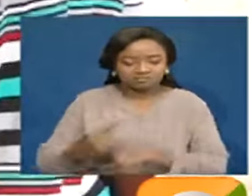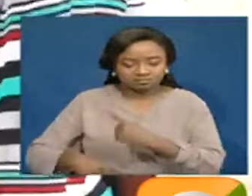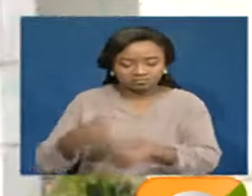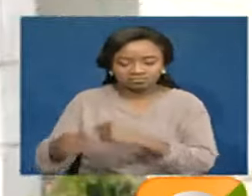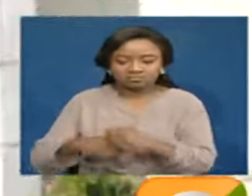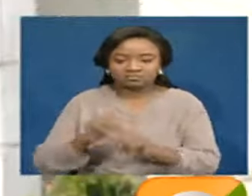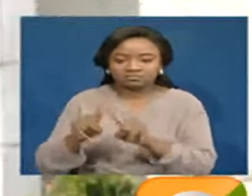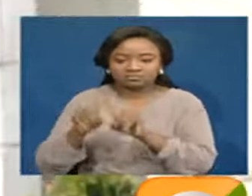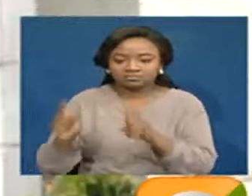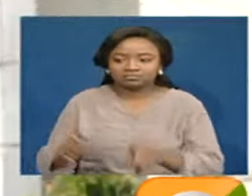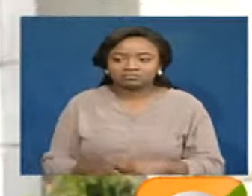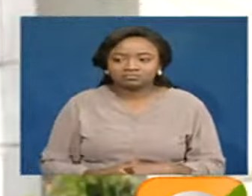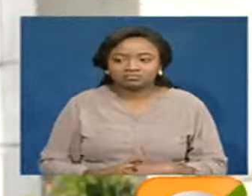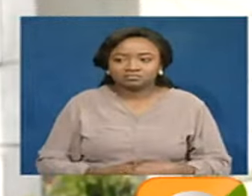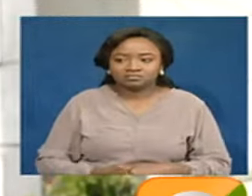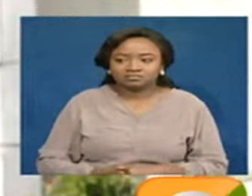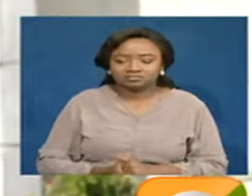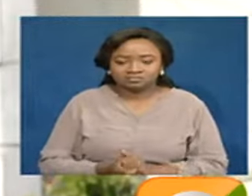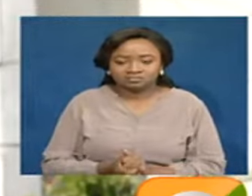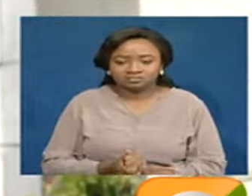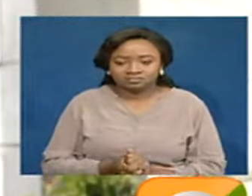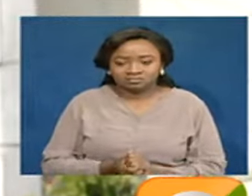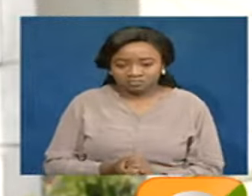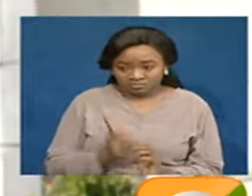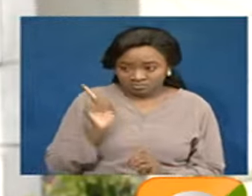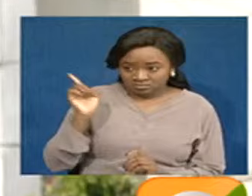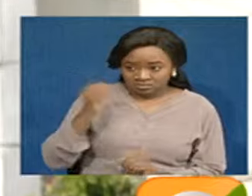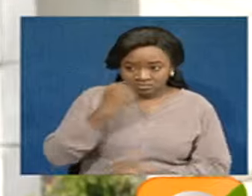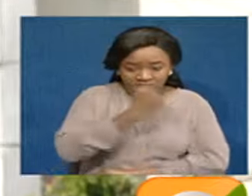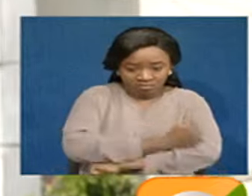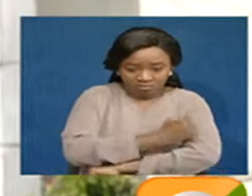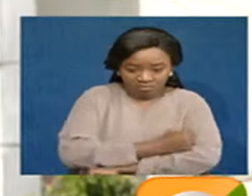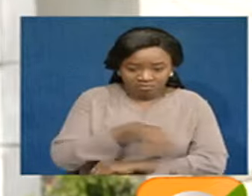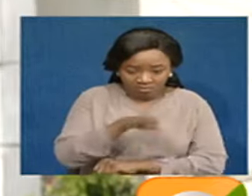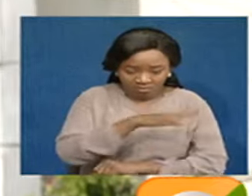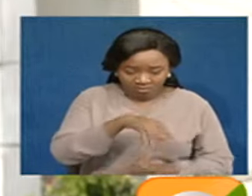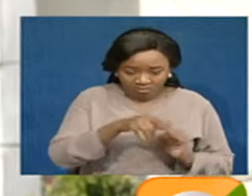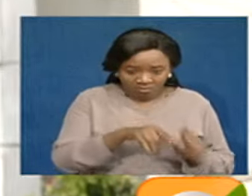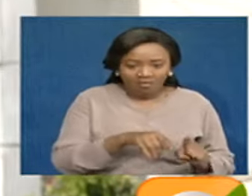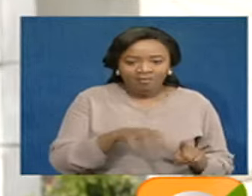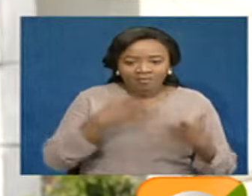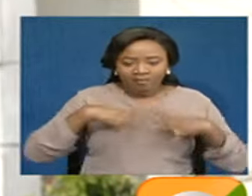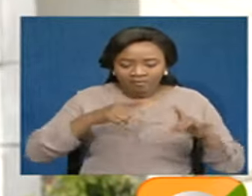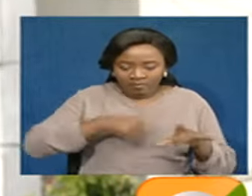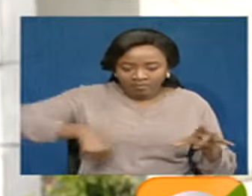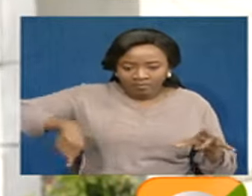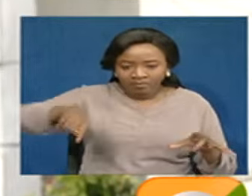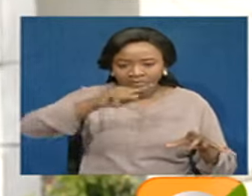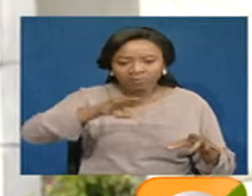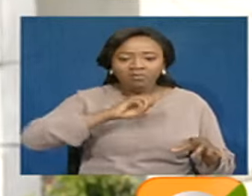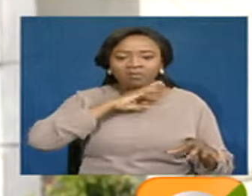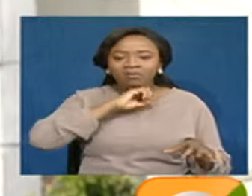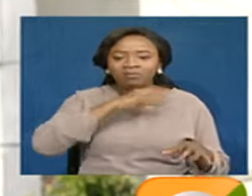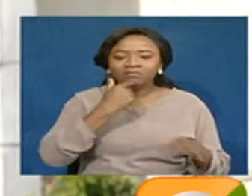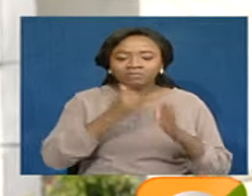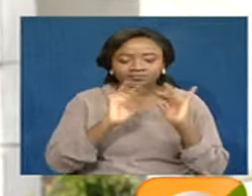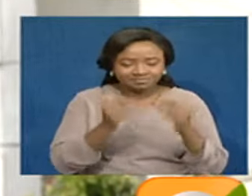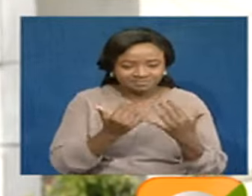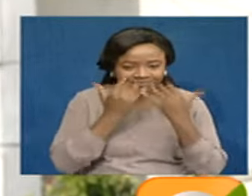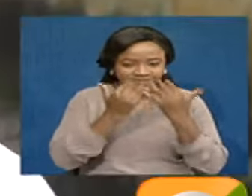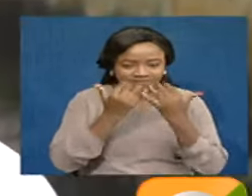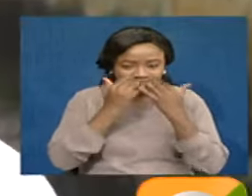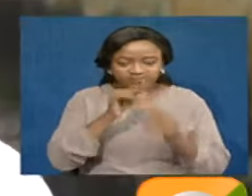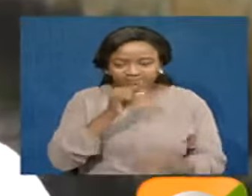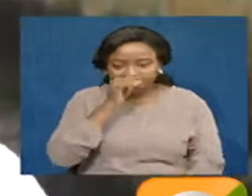wao. Kando na watahiniwa hawa wa shule ya upili ya Makande, wakazi pia wamelalamikia mvuke huo wa